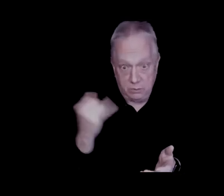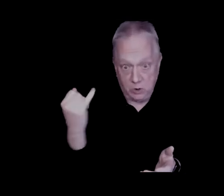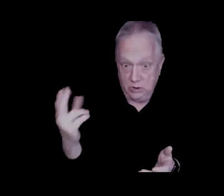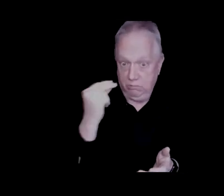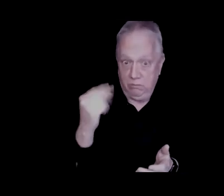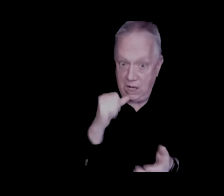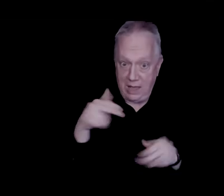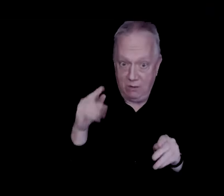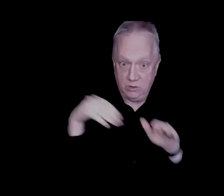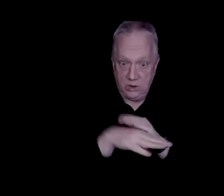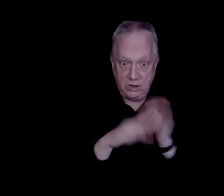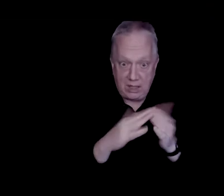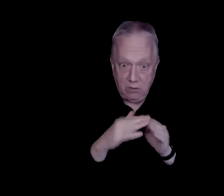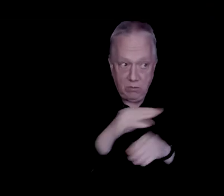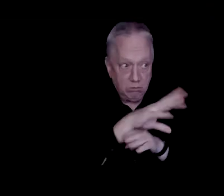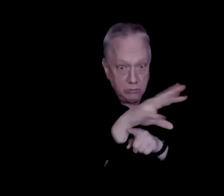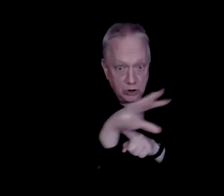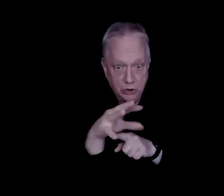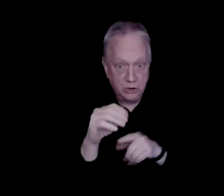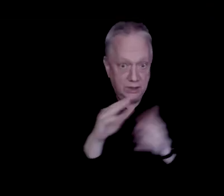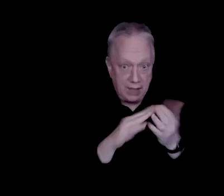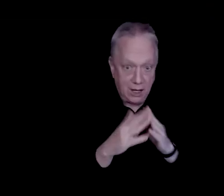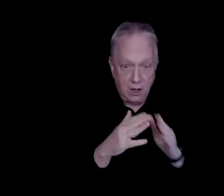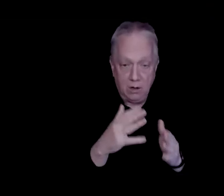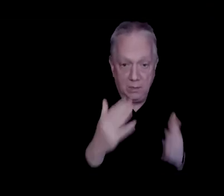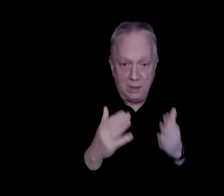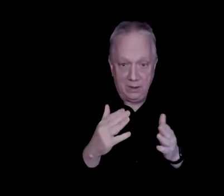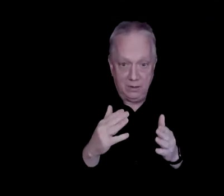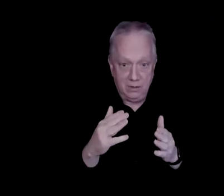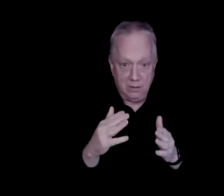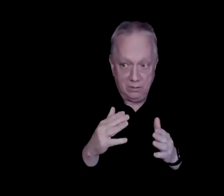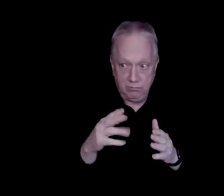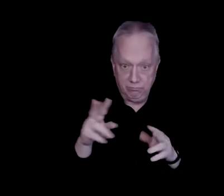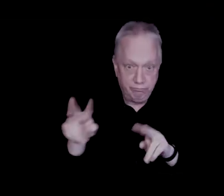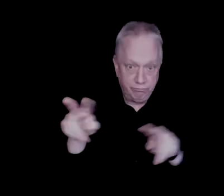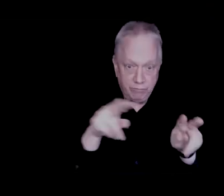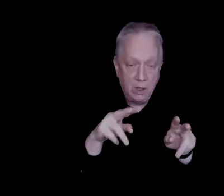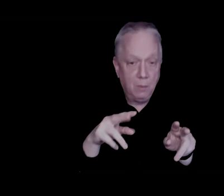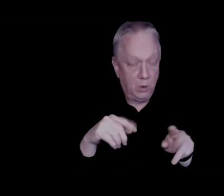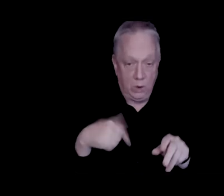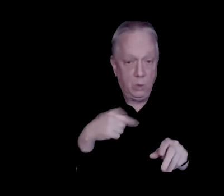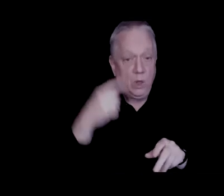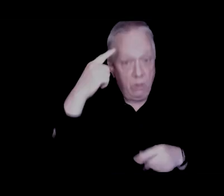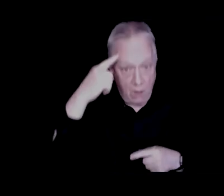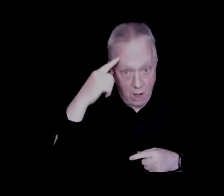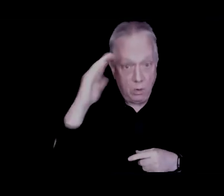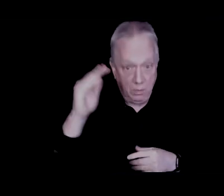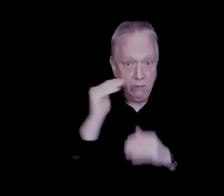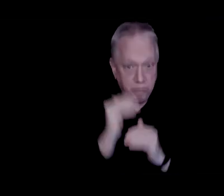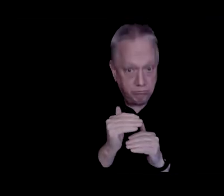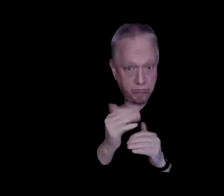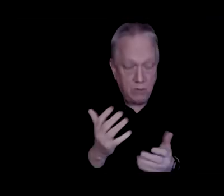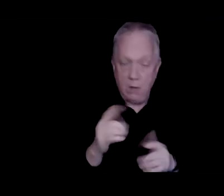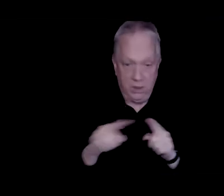in town and take some picture in the town and go around. You see, we were prepared for that. And